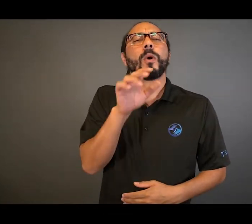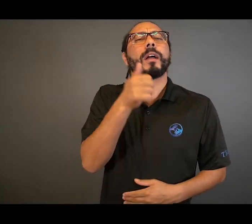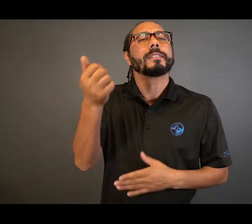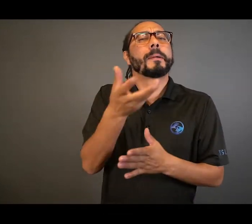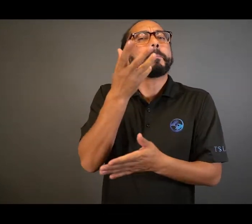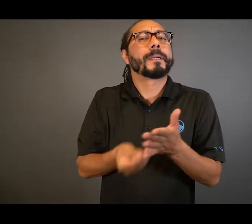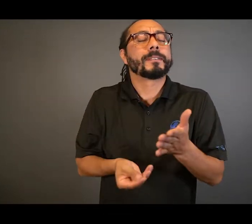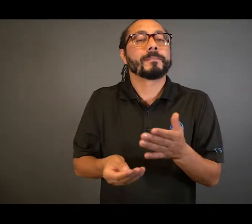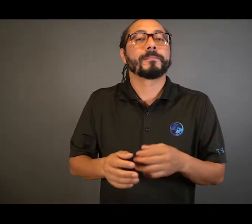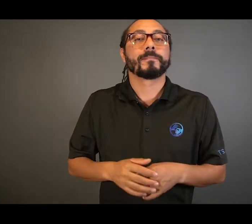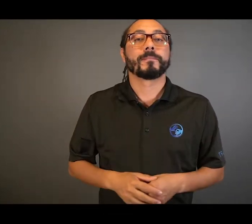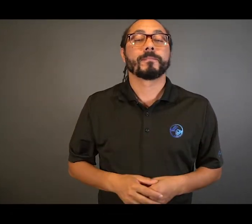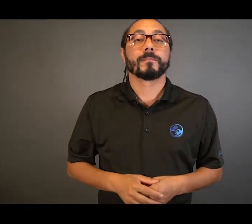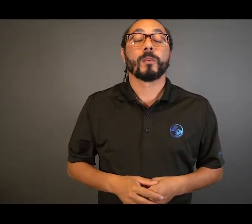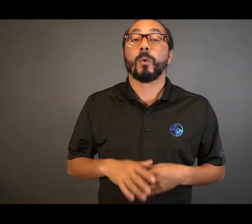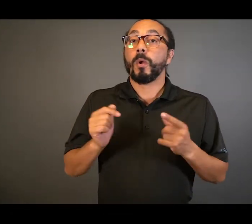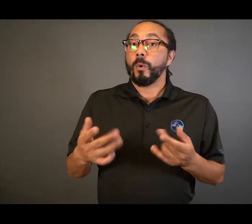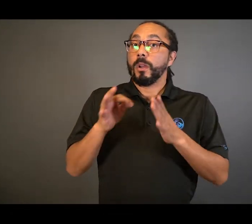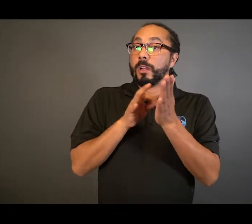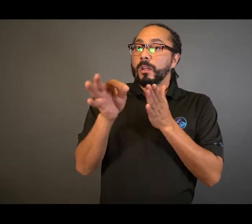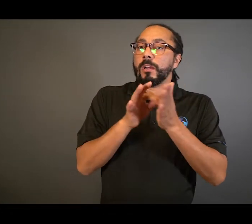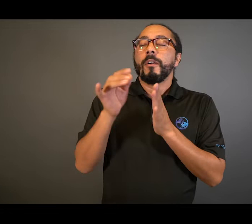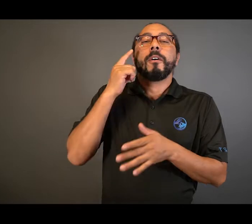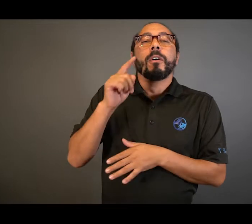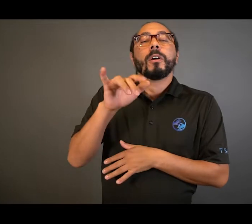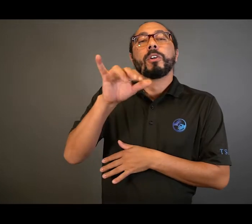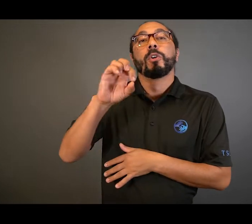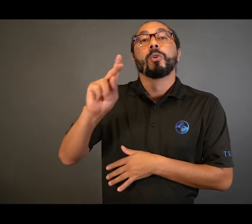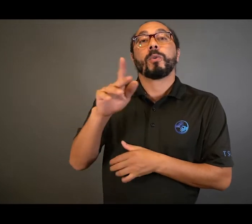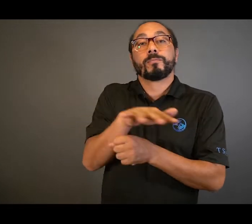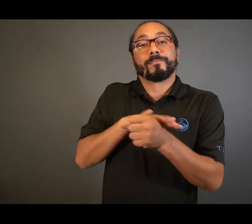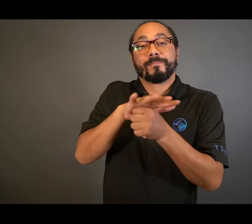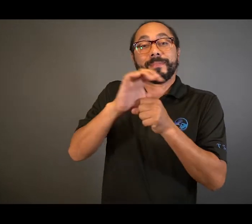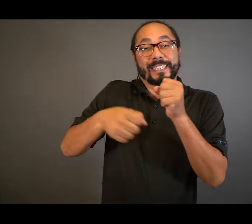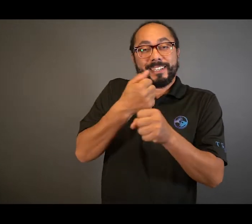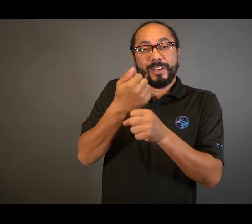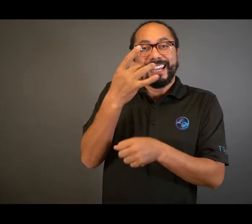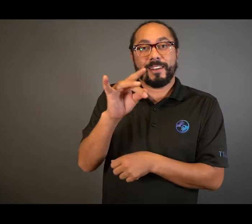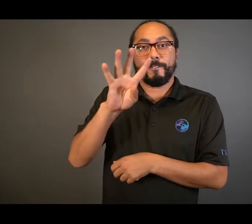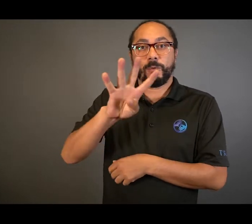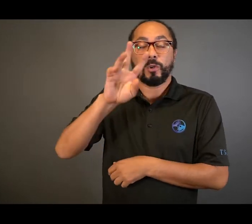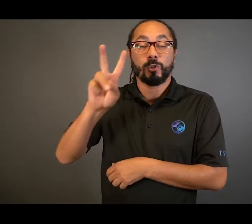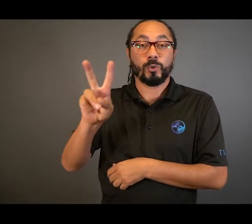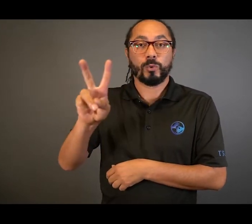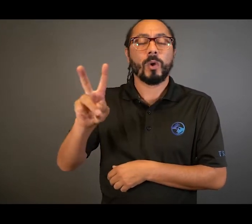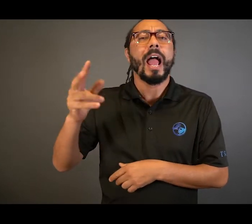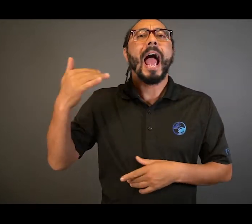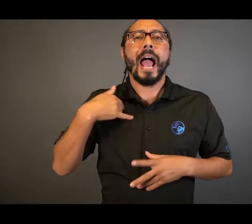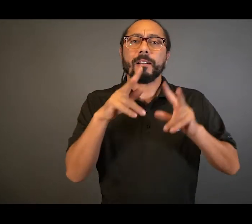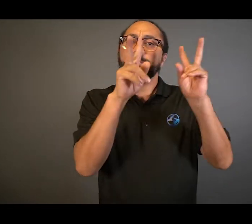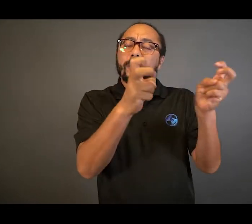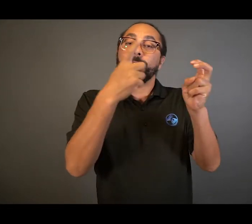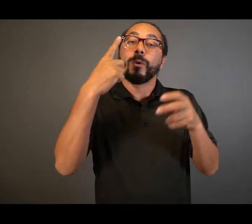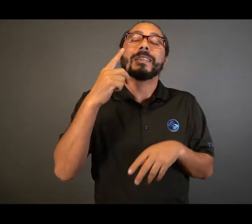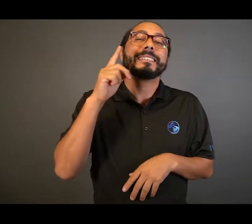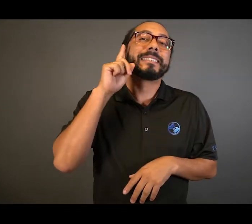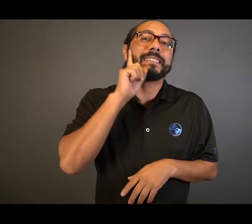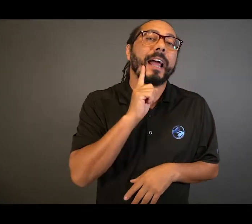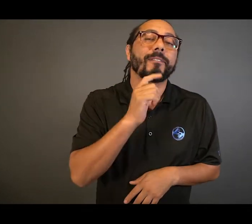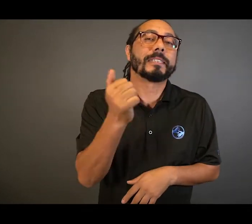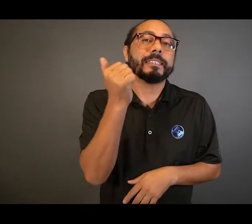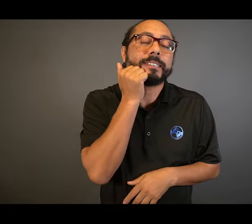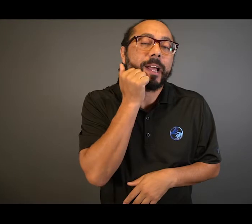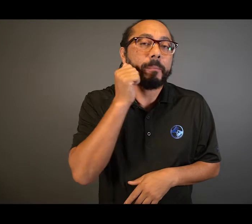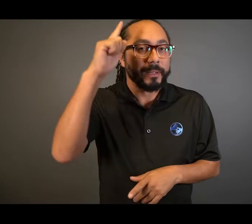missing? The census statistics for York Region in 1842 show headings for deaf, dumb,